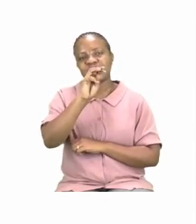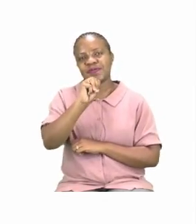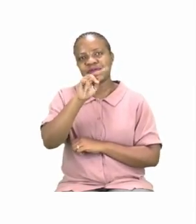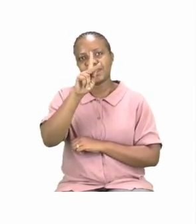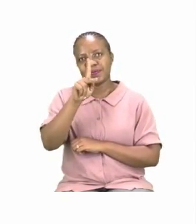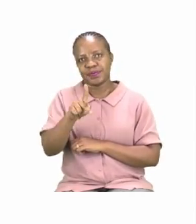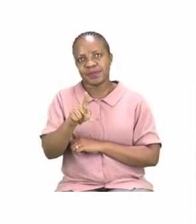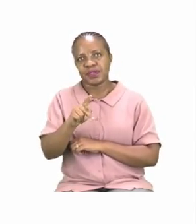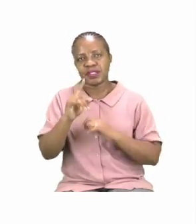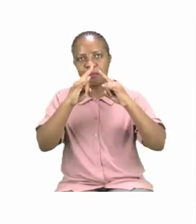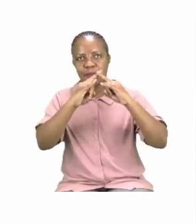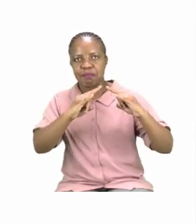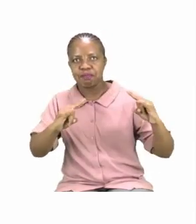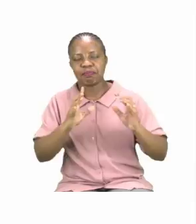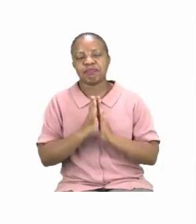Fire,